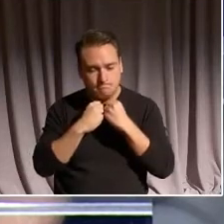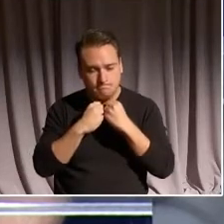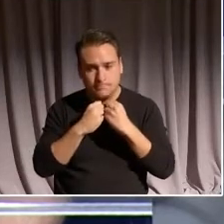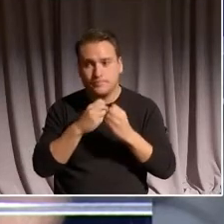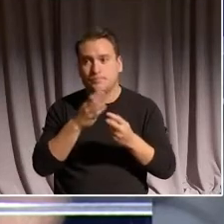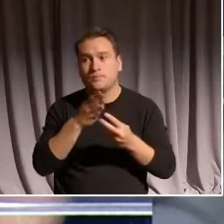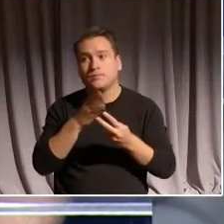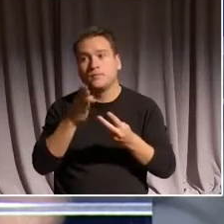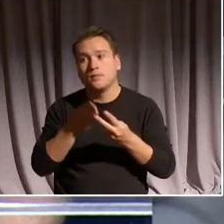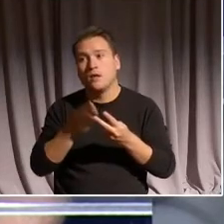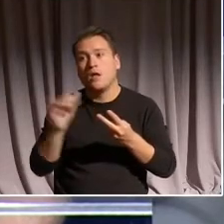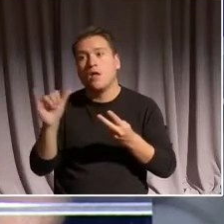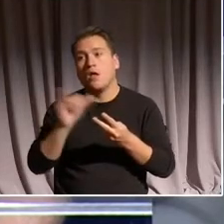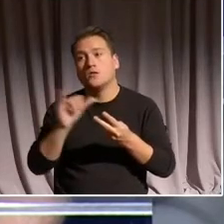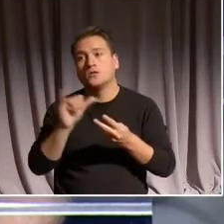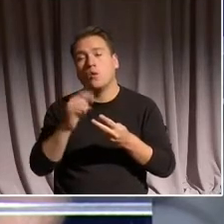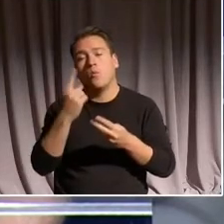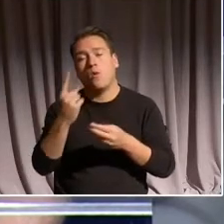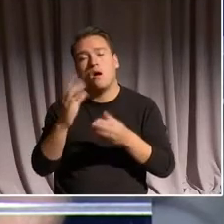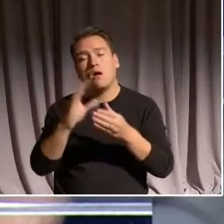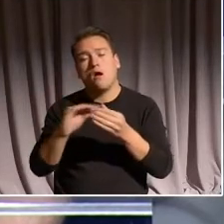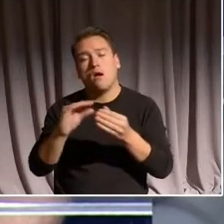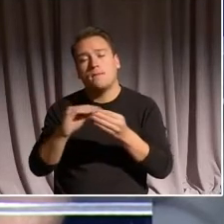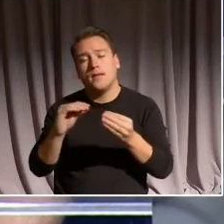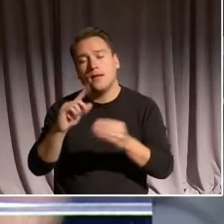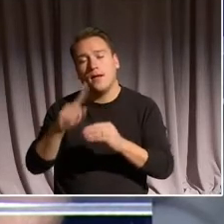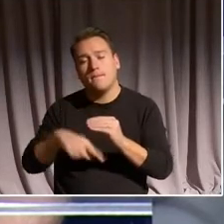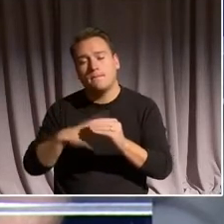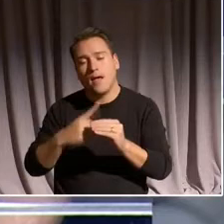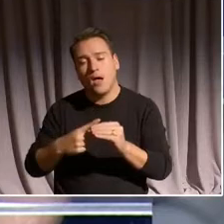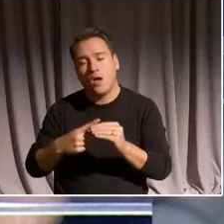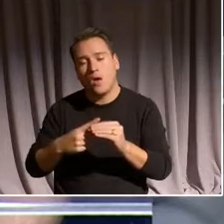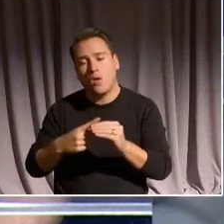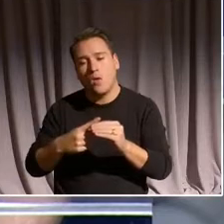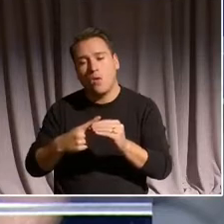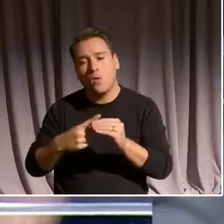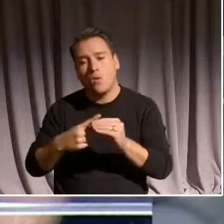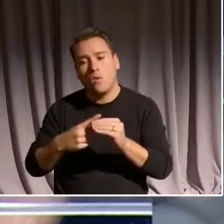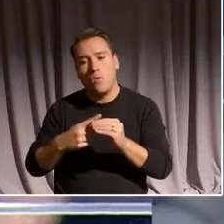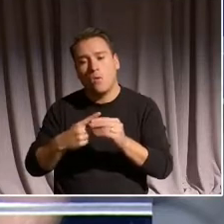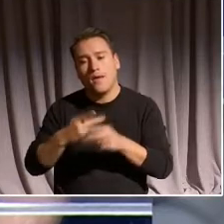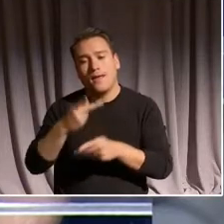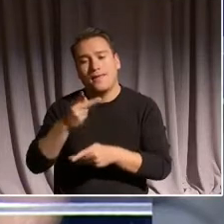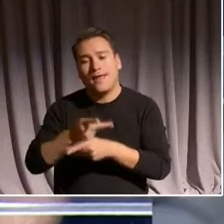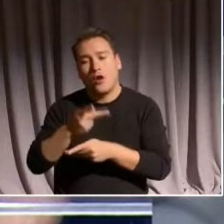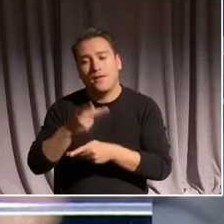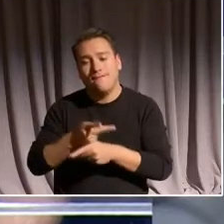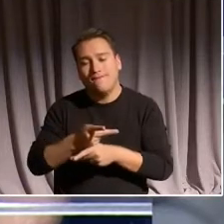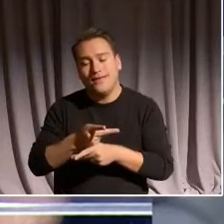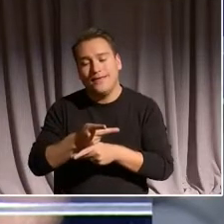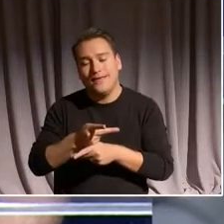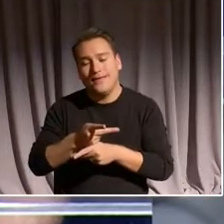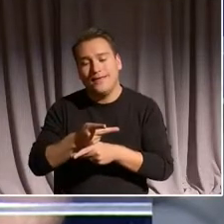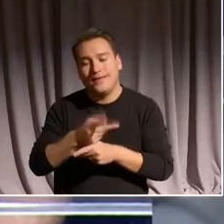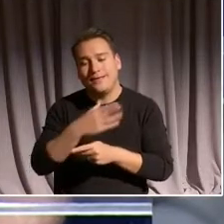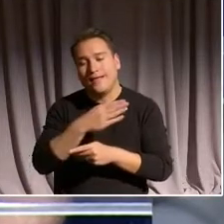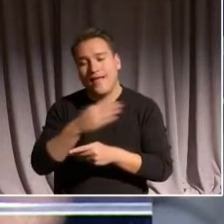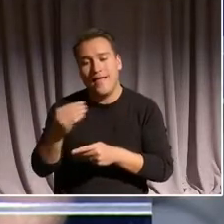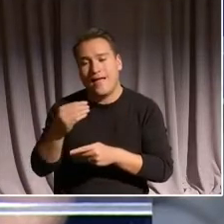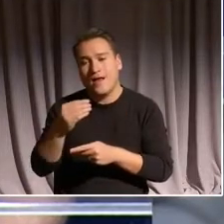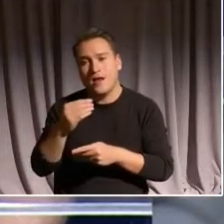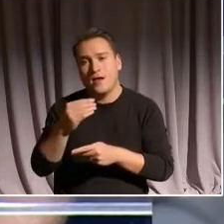is there was a comment about the caregiving in